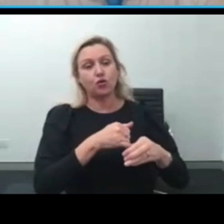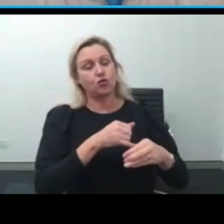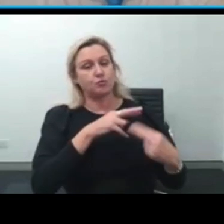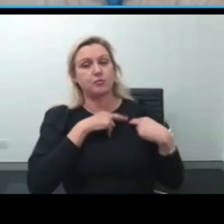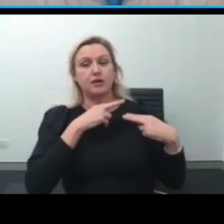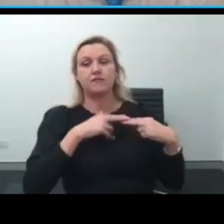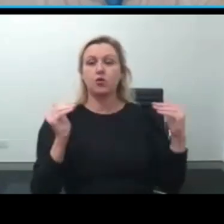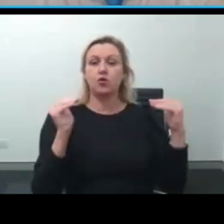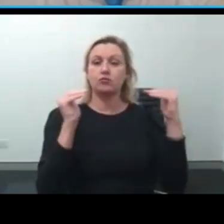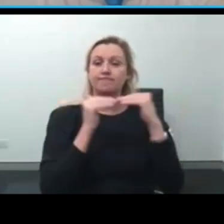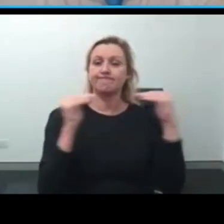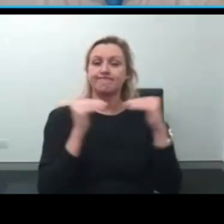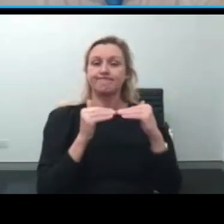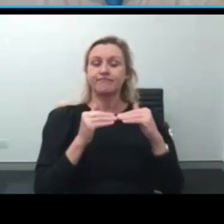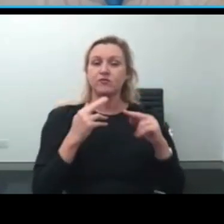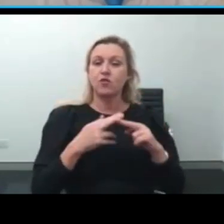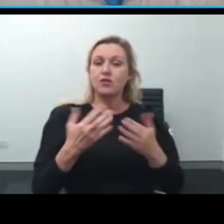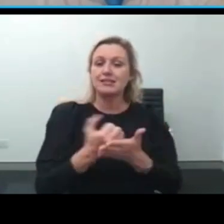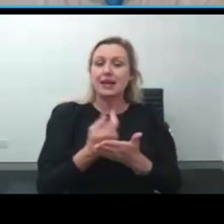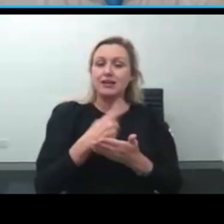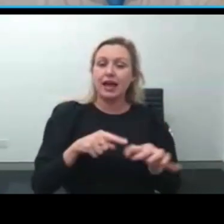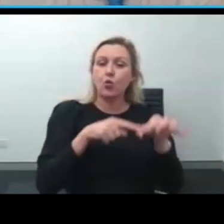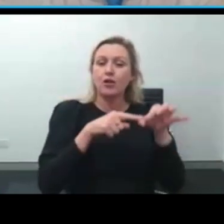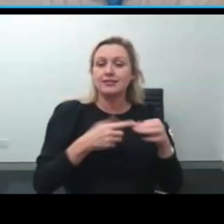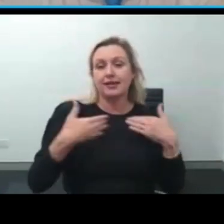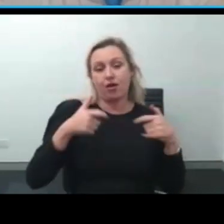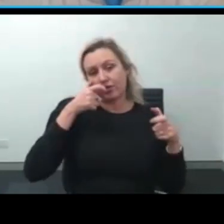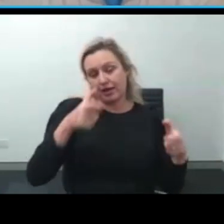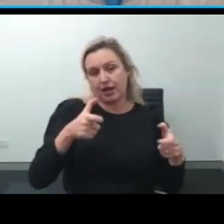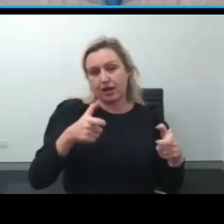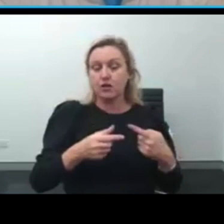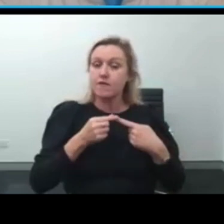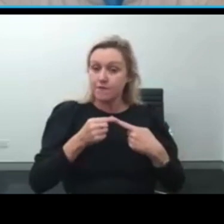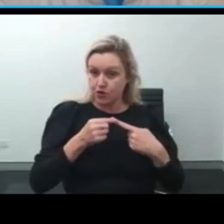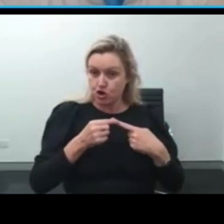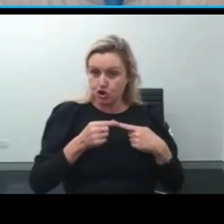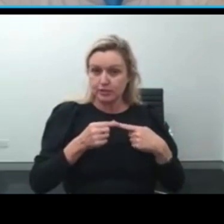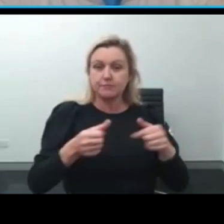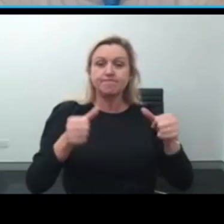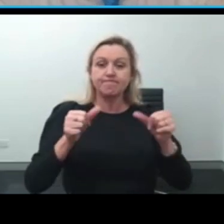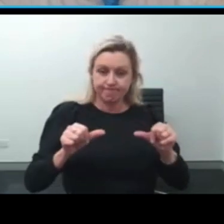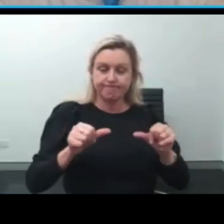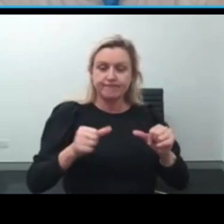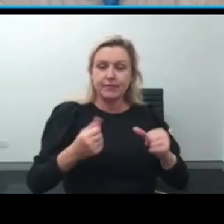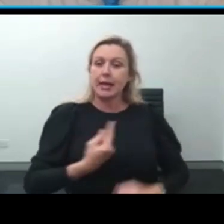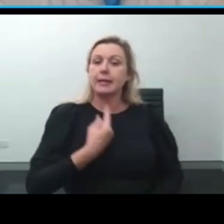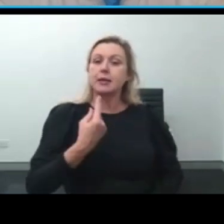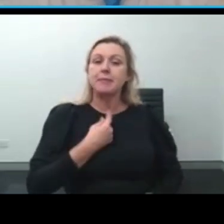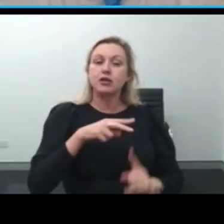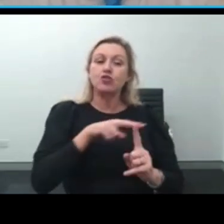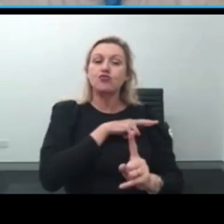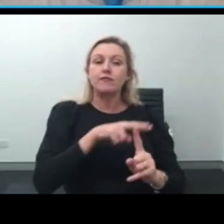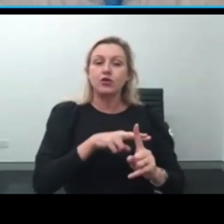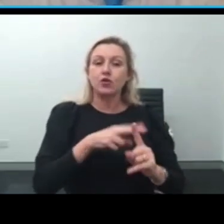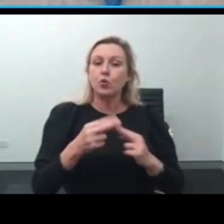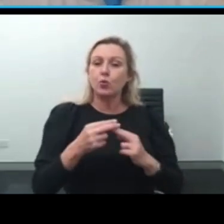Australian Commission on Safety and Quality in Healthcare. So as a first step, what we did was an independent review with